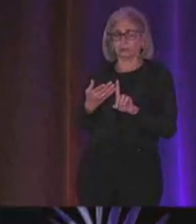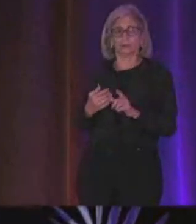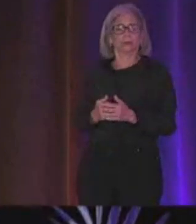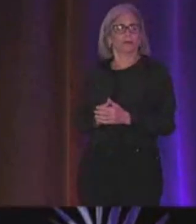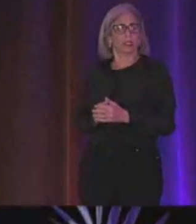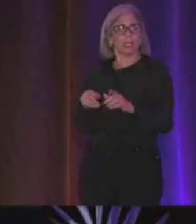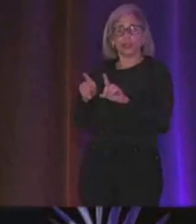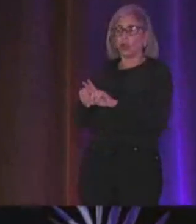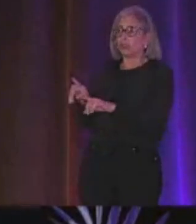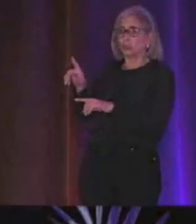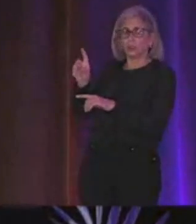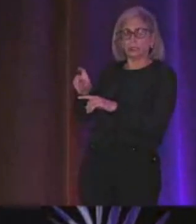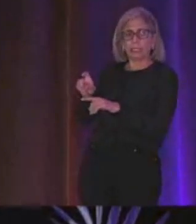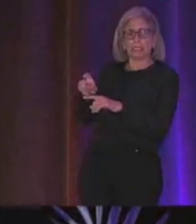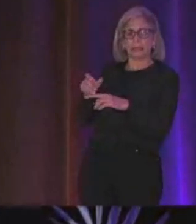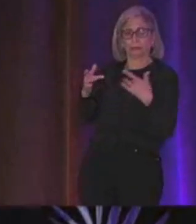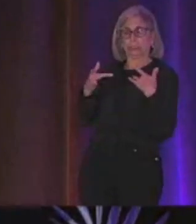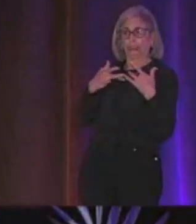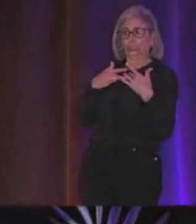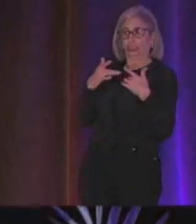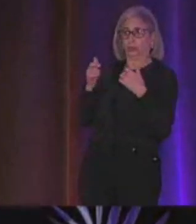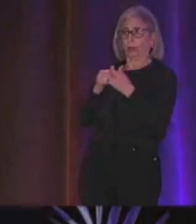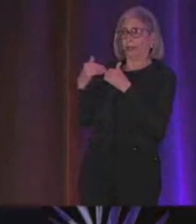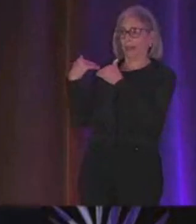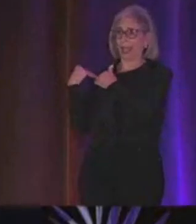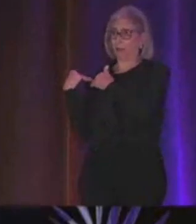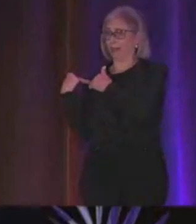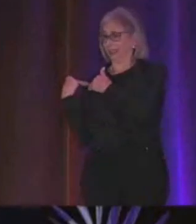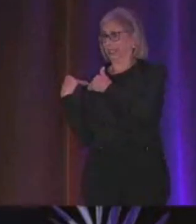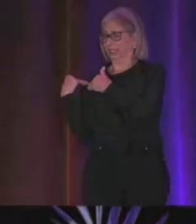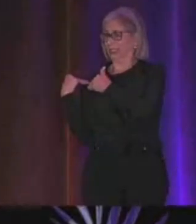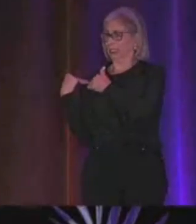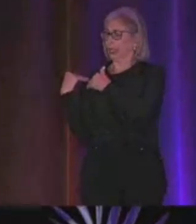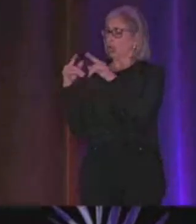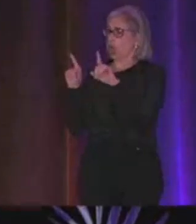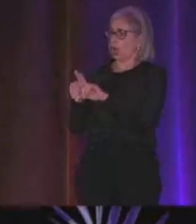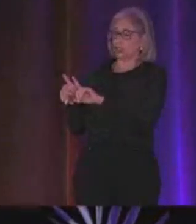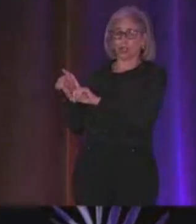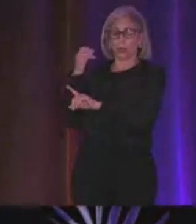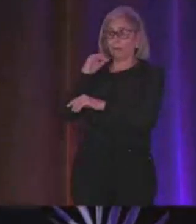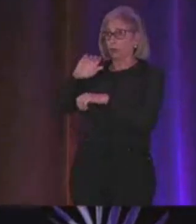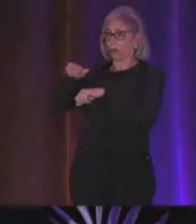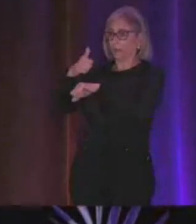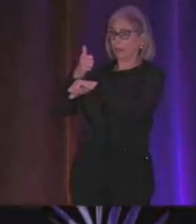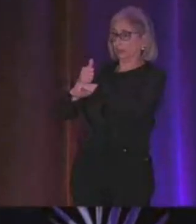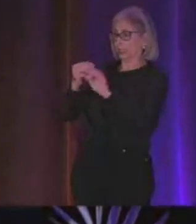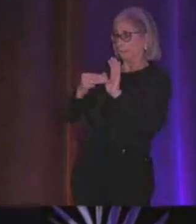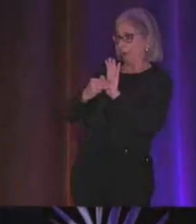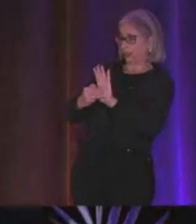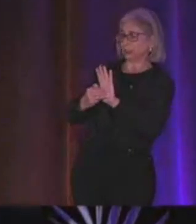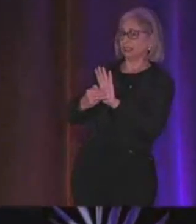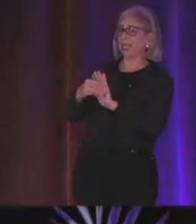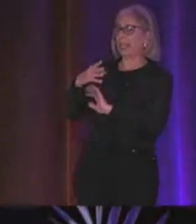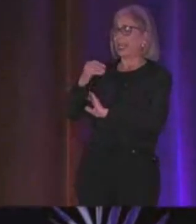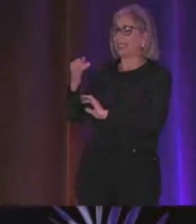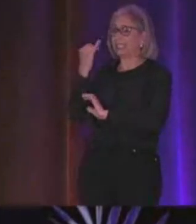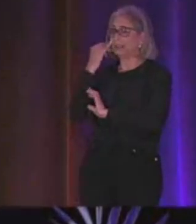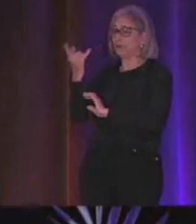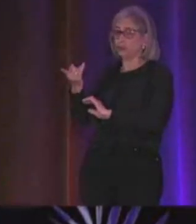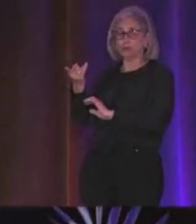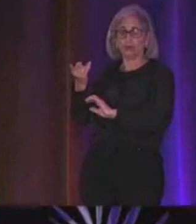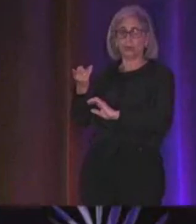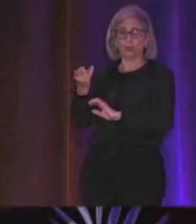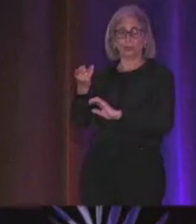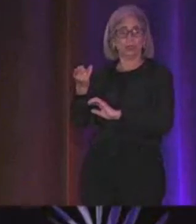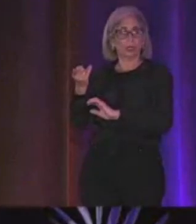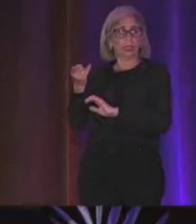it also leads to the concerns of the reliability. And also, if you are building models, and if your models are deployed